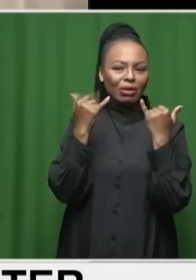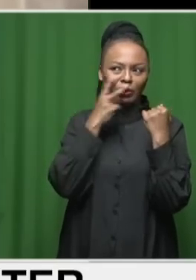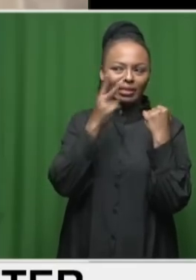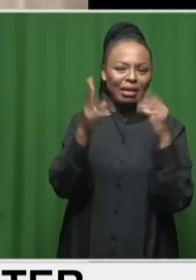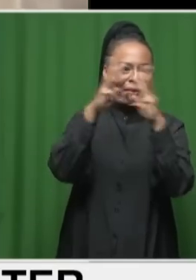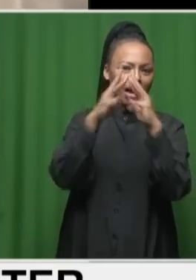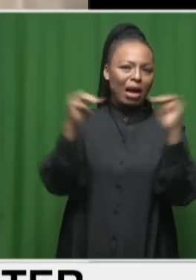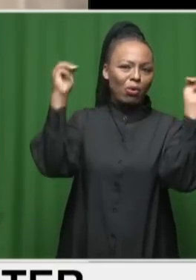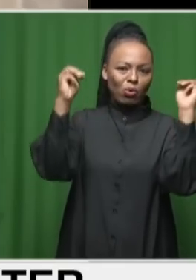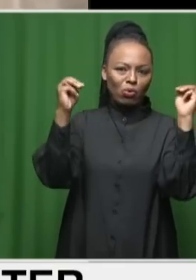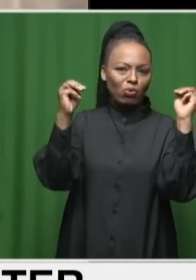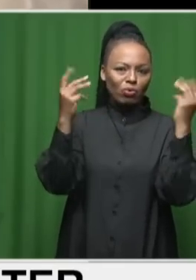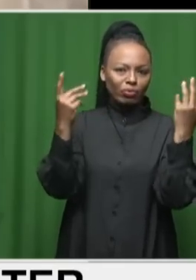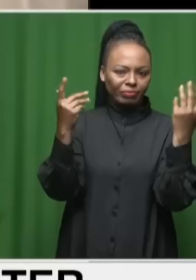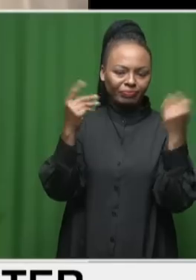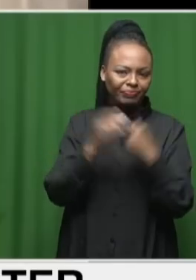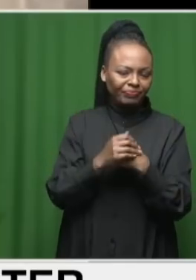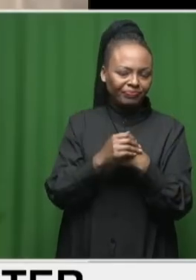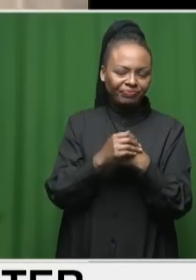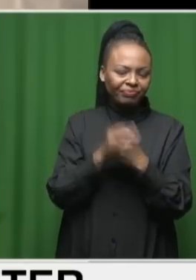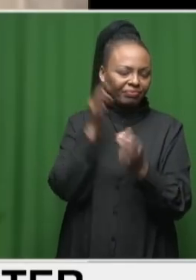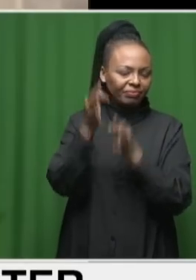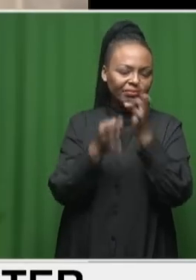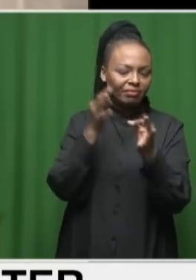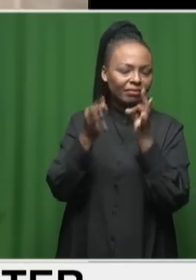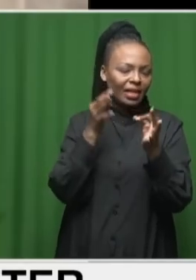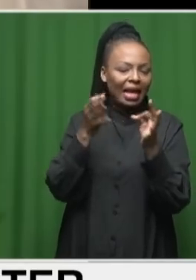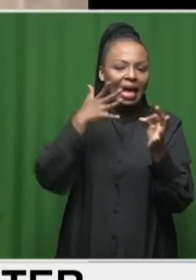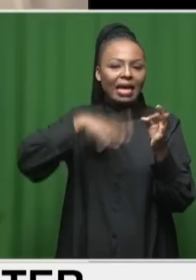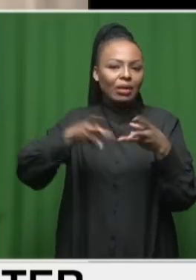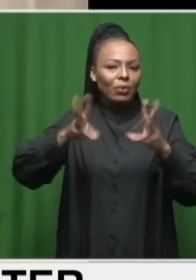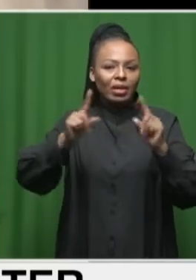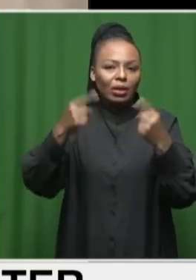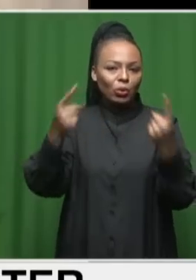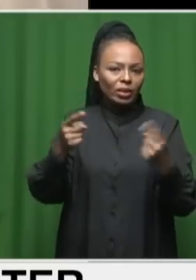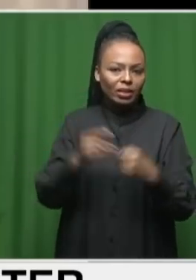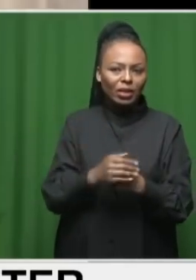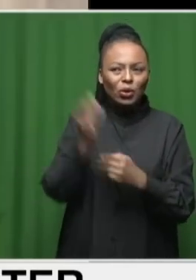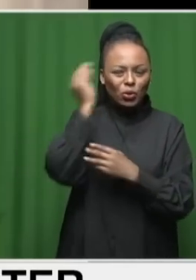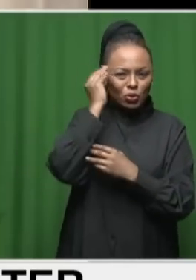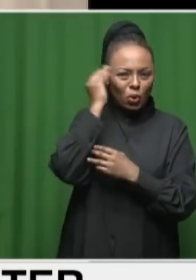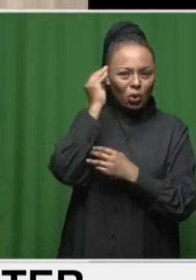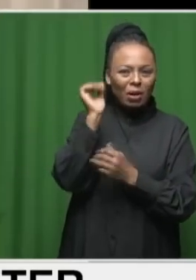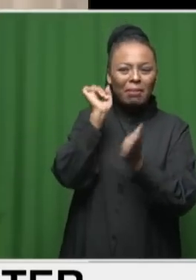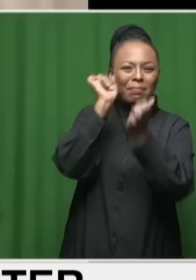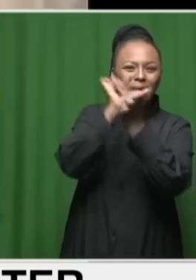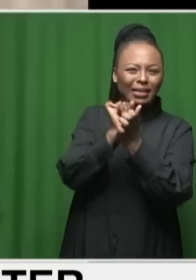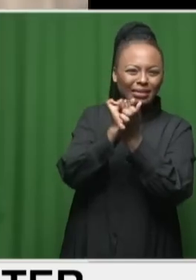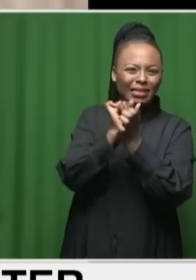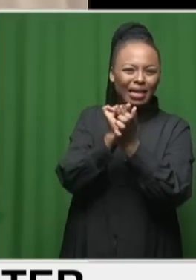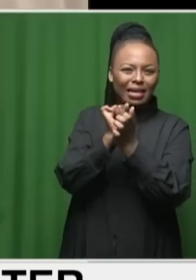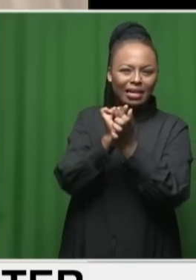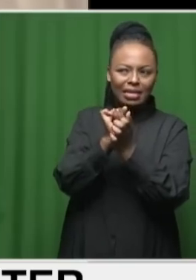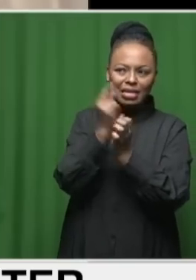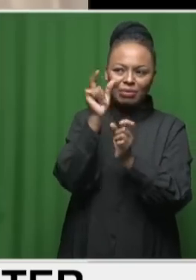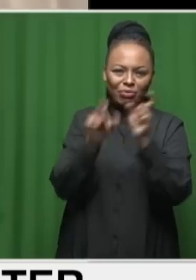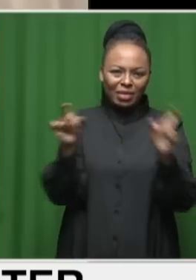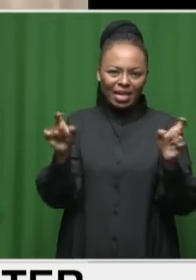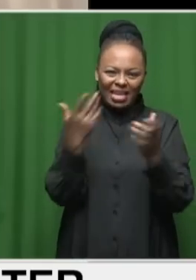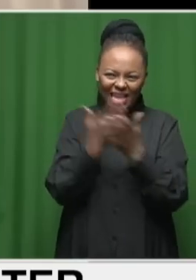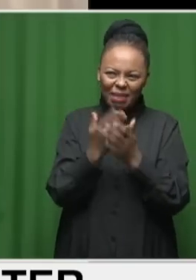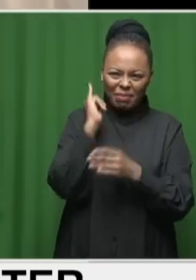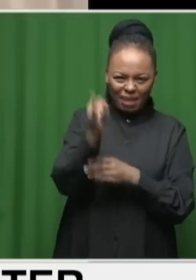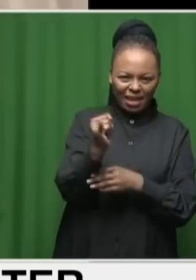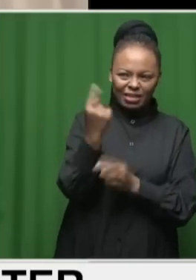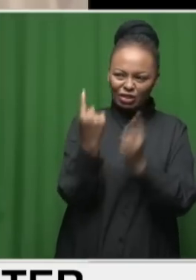There's no other way to describe it. You know, prisoners can sometimes be very brutal towards each other. There's rapes happening in